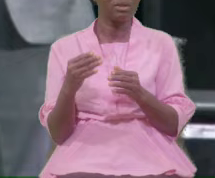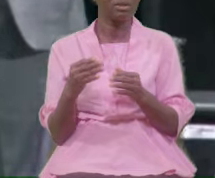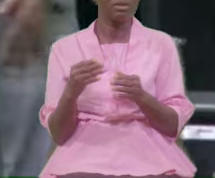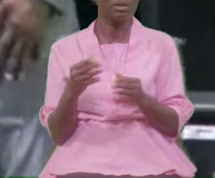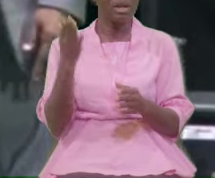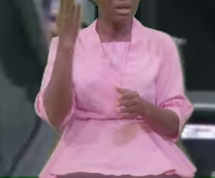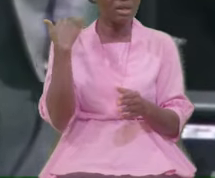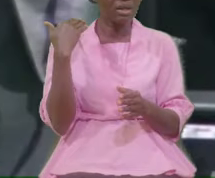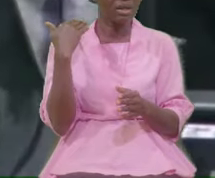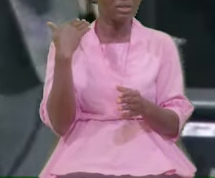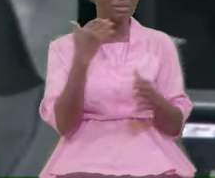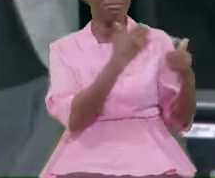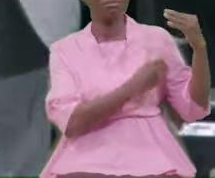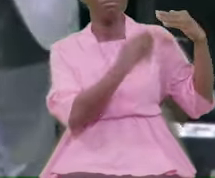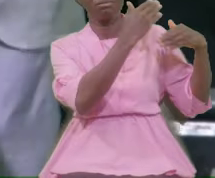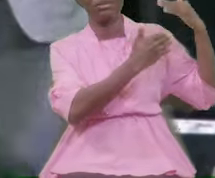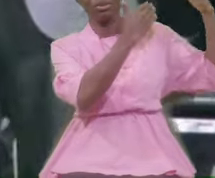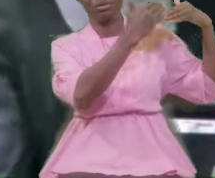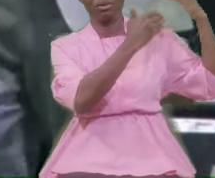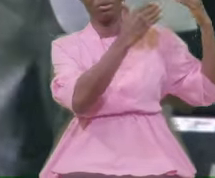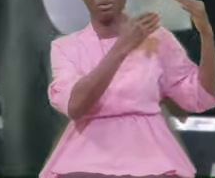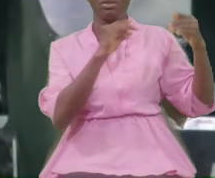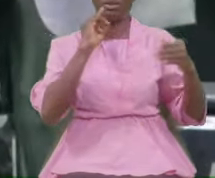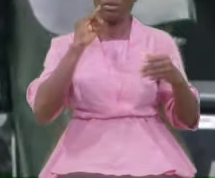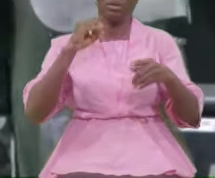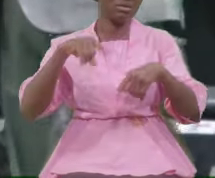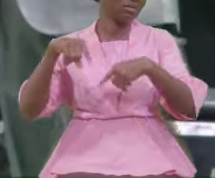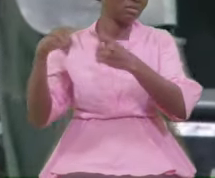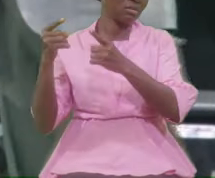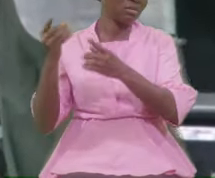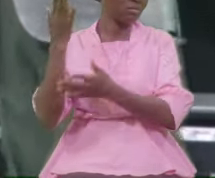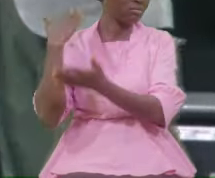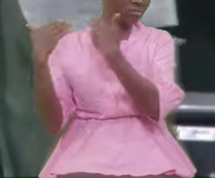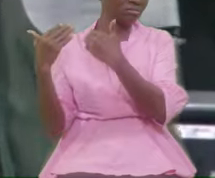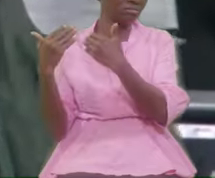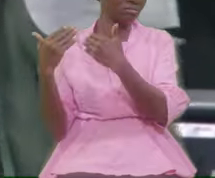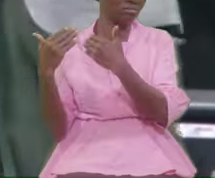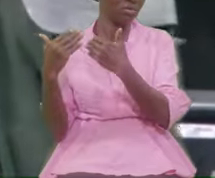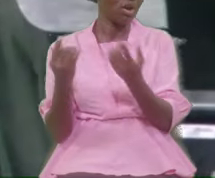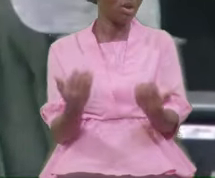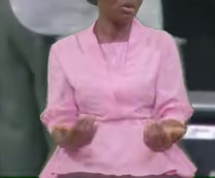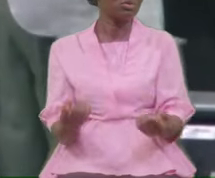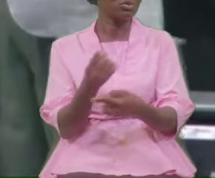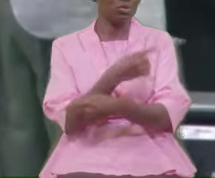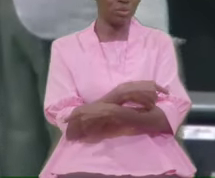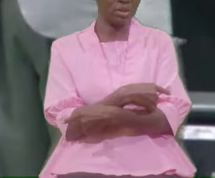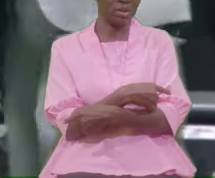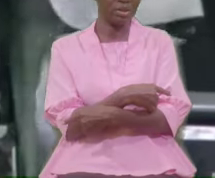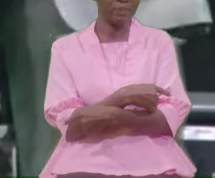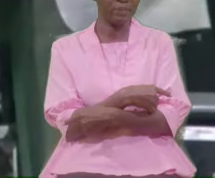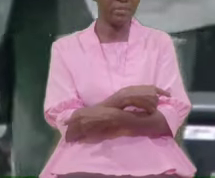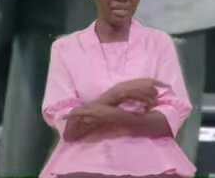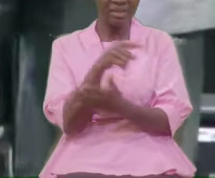century is G ang 100 years today at the present hour